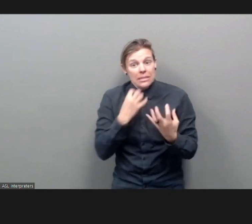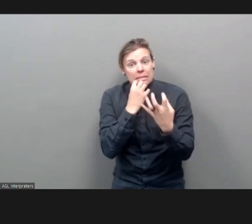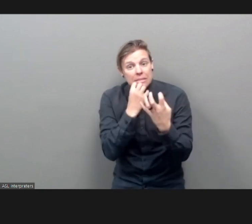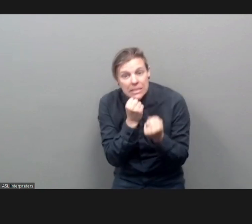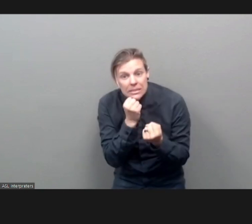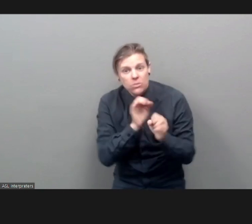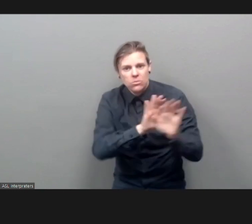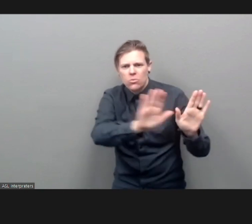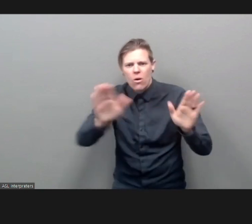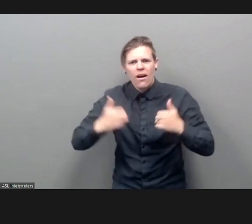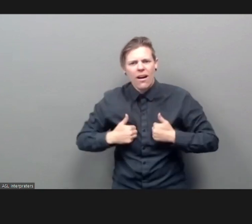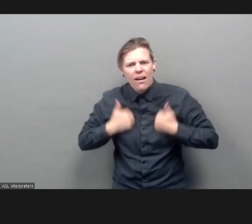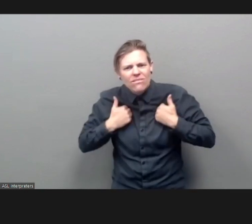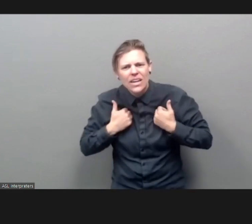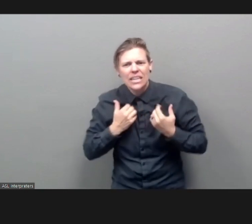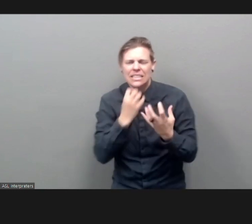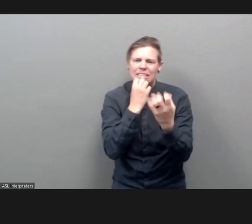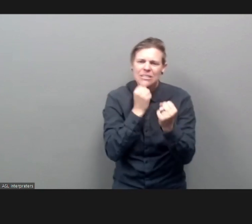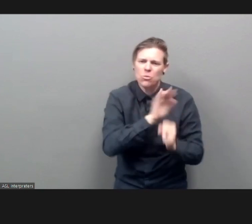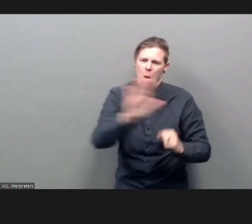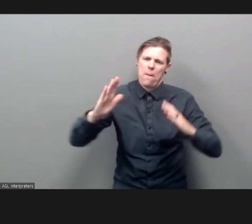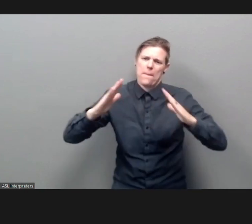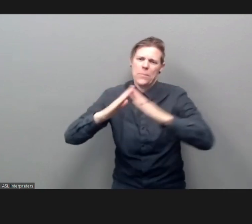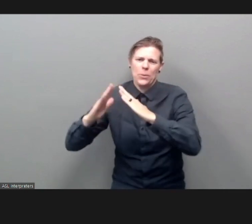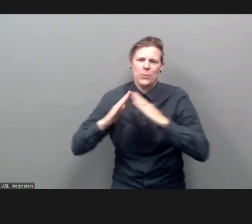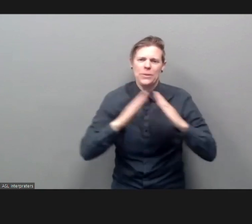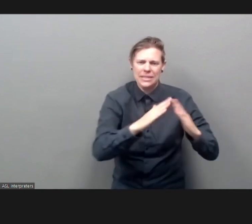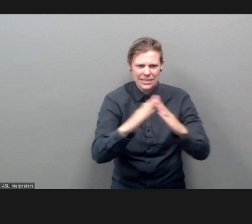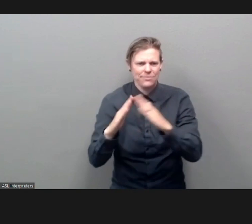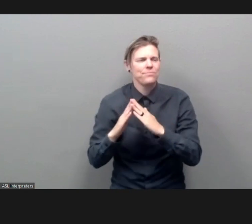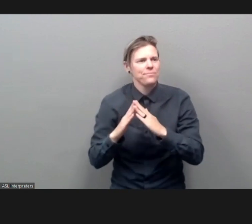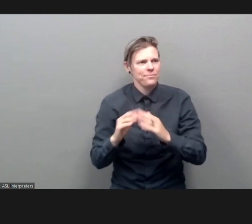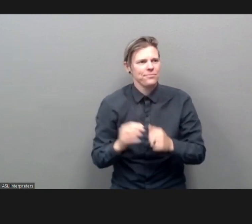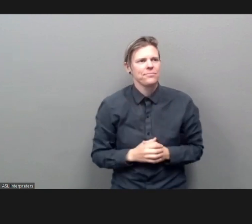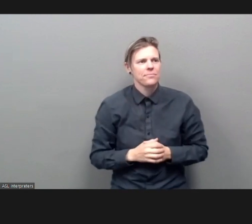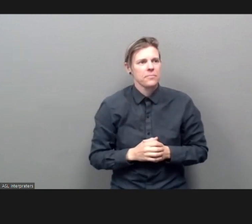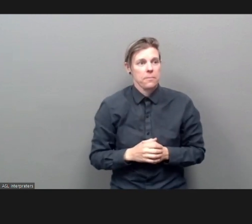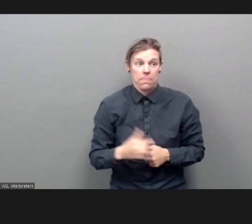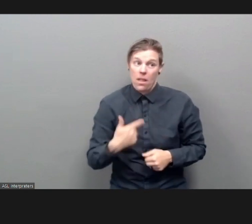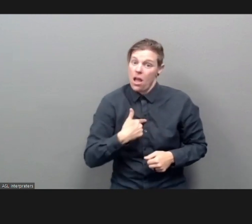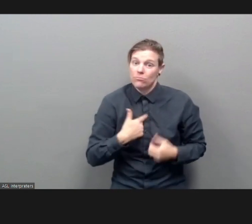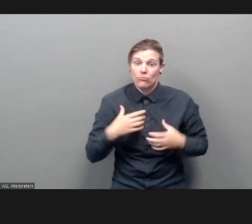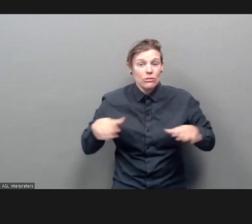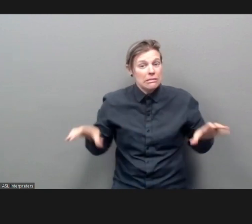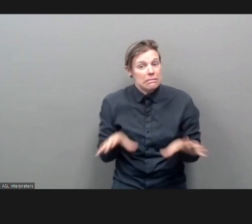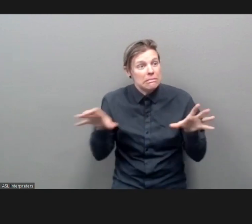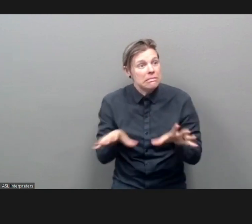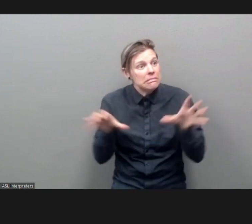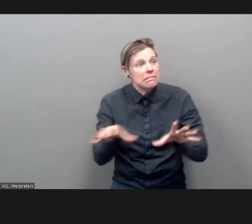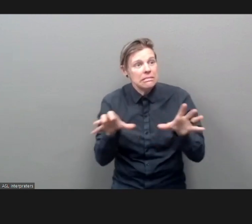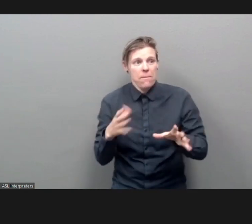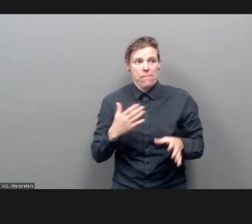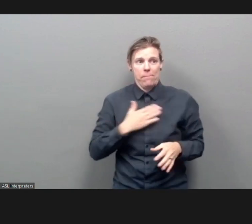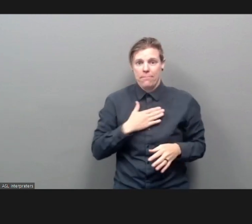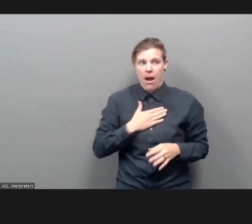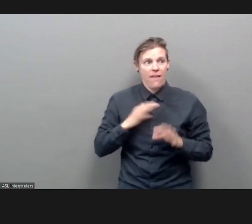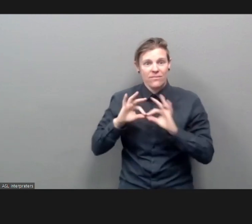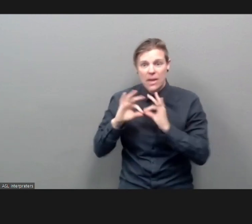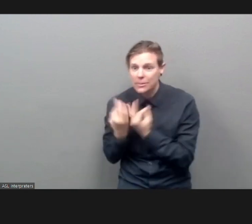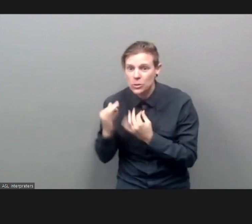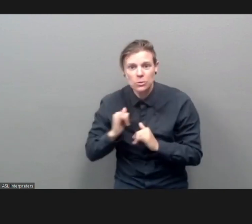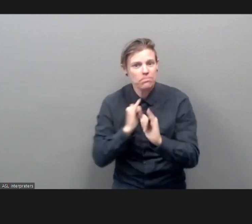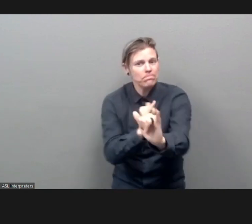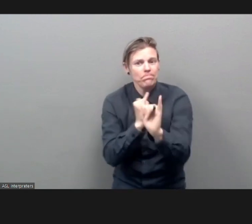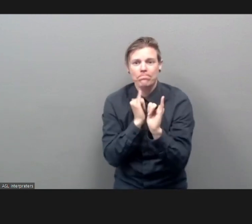who's too young to be vaccinated. So I feel like I'm doing everything in my power to protect him in those spaces. And of